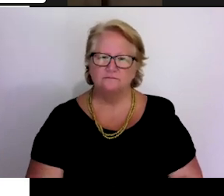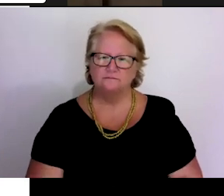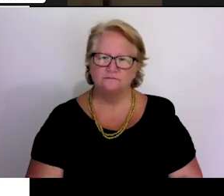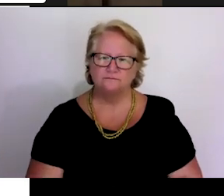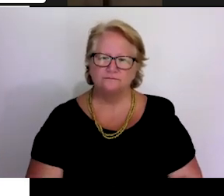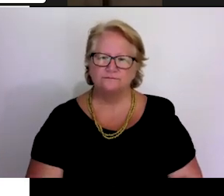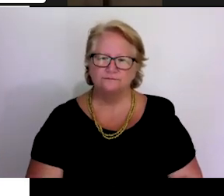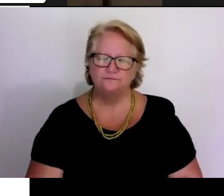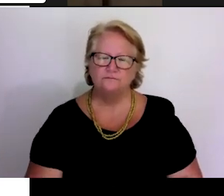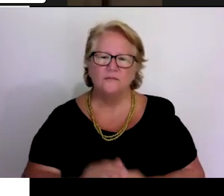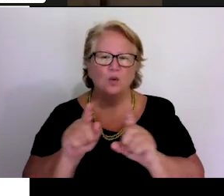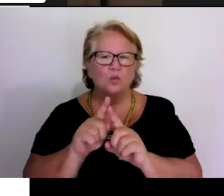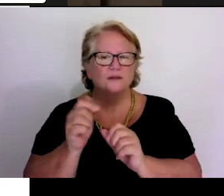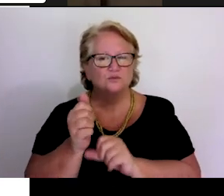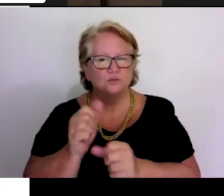including things like suicide.